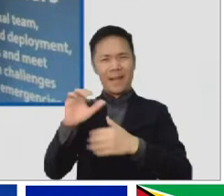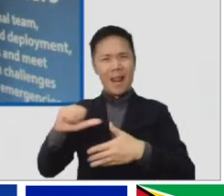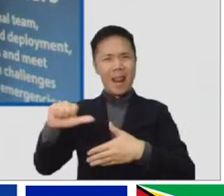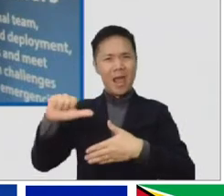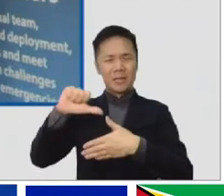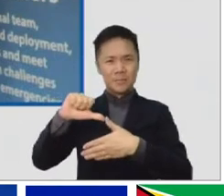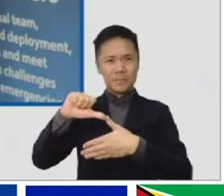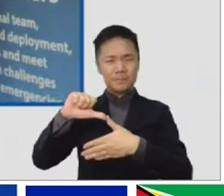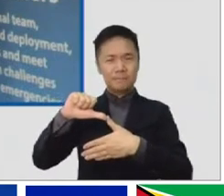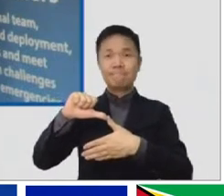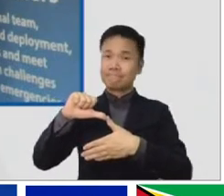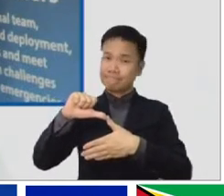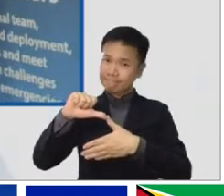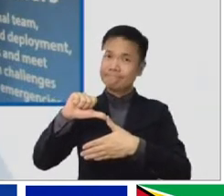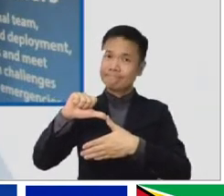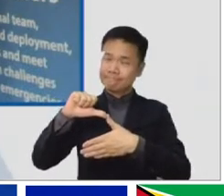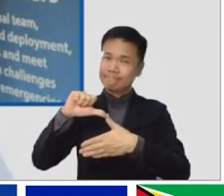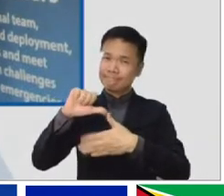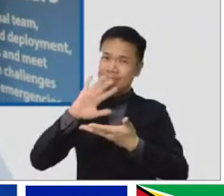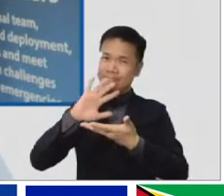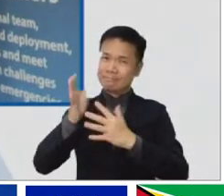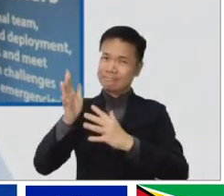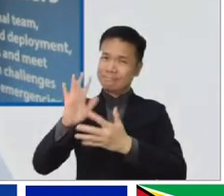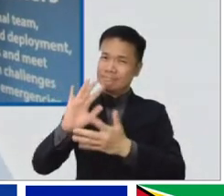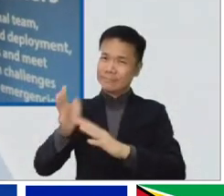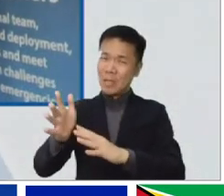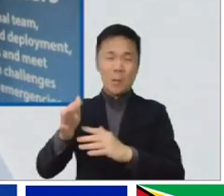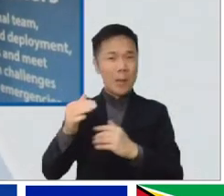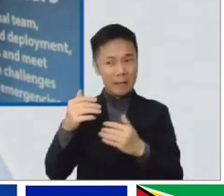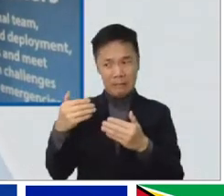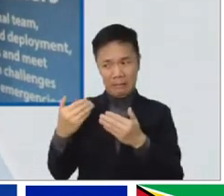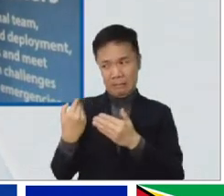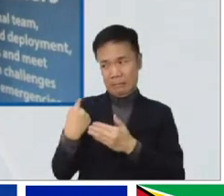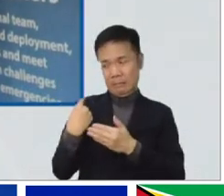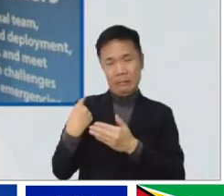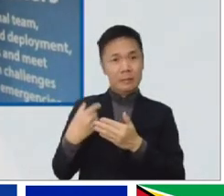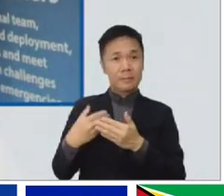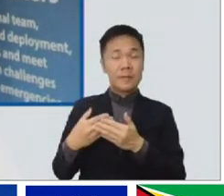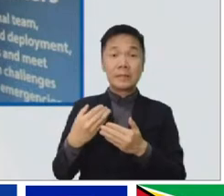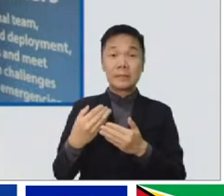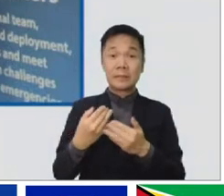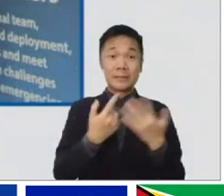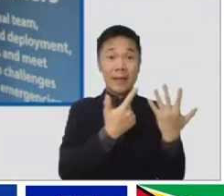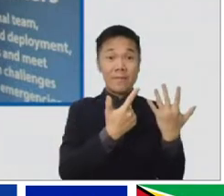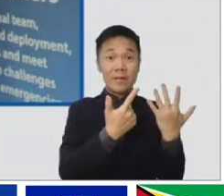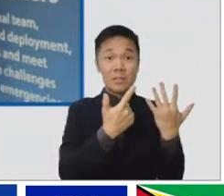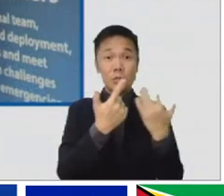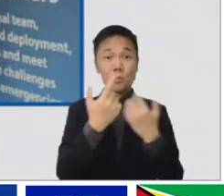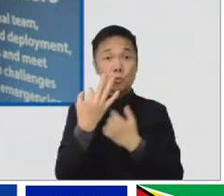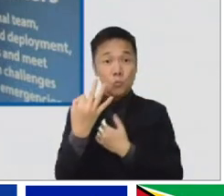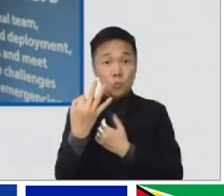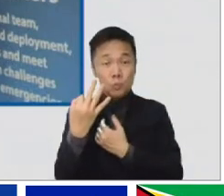have the reason is that 73% of those disasters